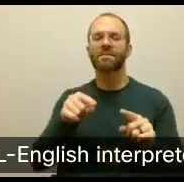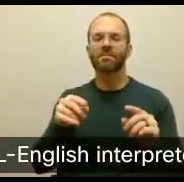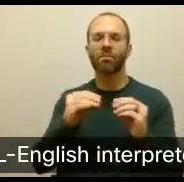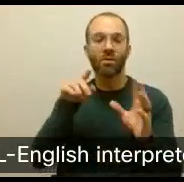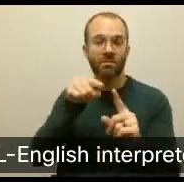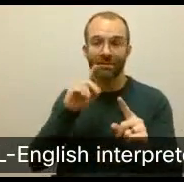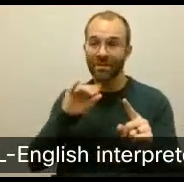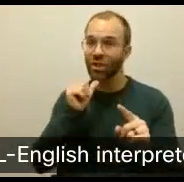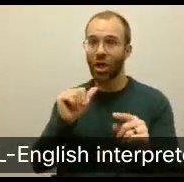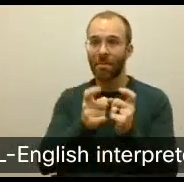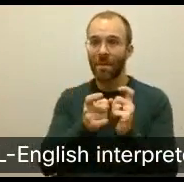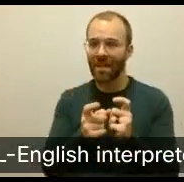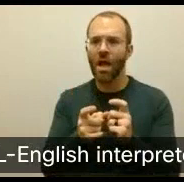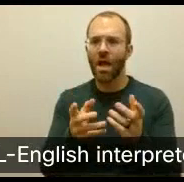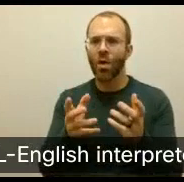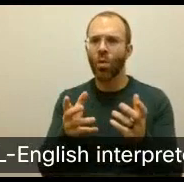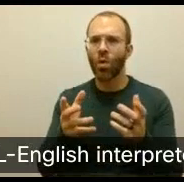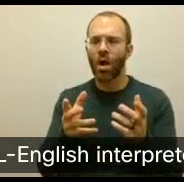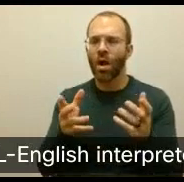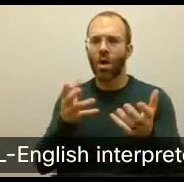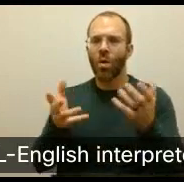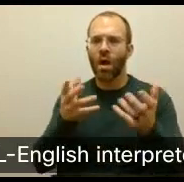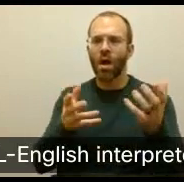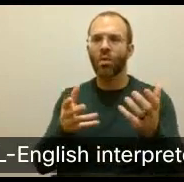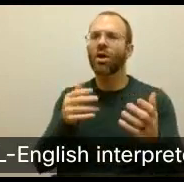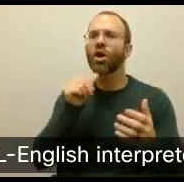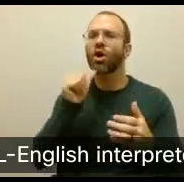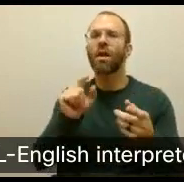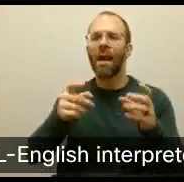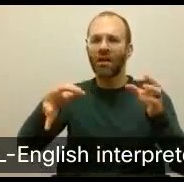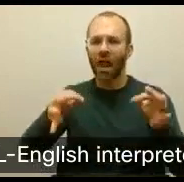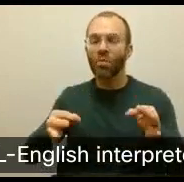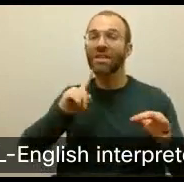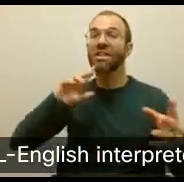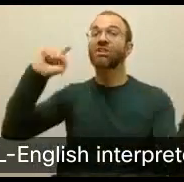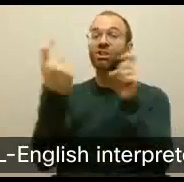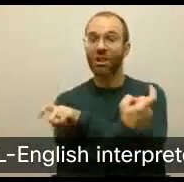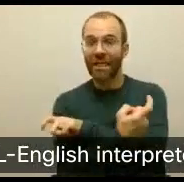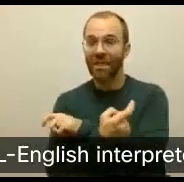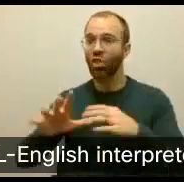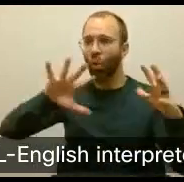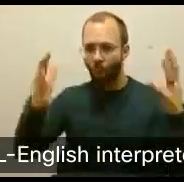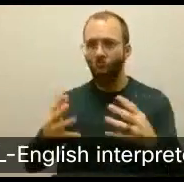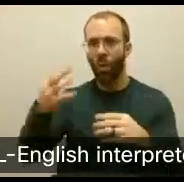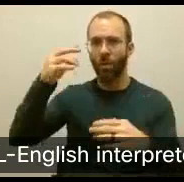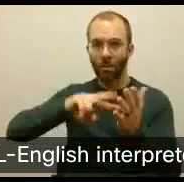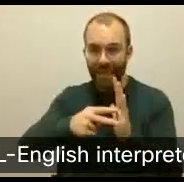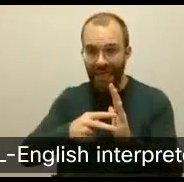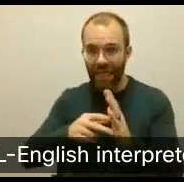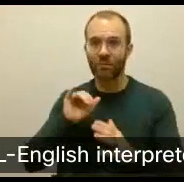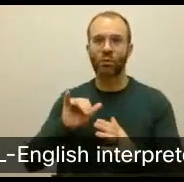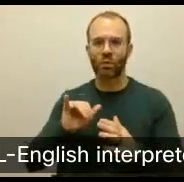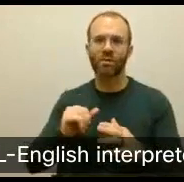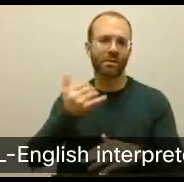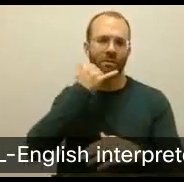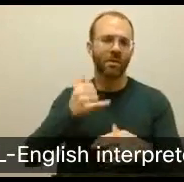actually paraphrasing, we could be changing the meaning of the original text. And finally, this can result in plagiarism because the writer has not